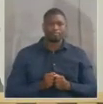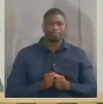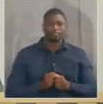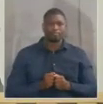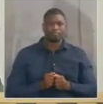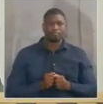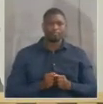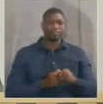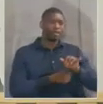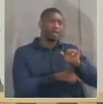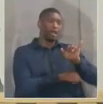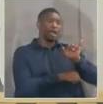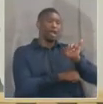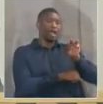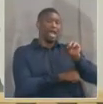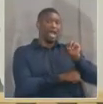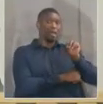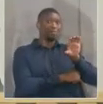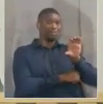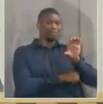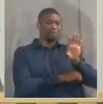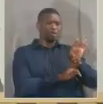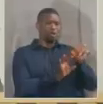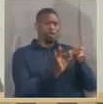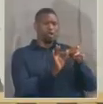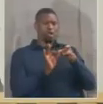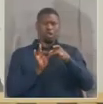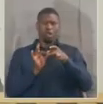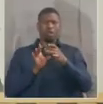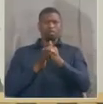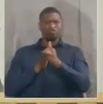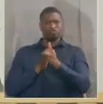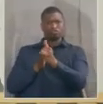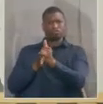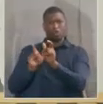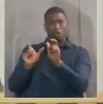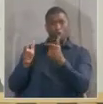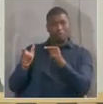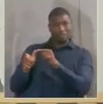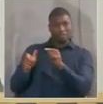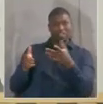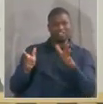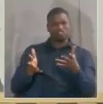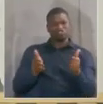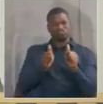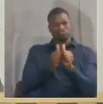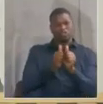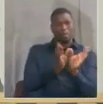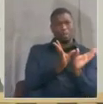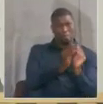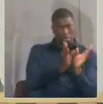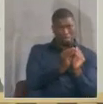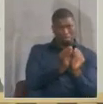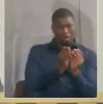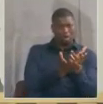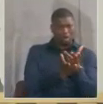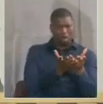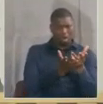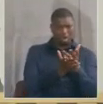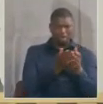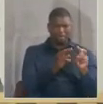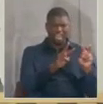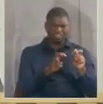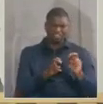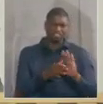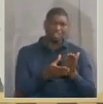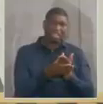interministerial committee met with the task team that was investigating these cases on the 21st of